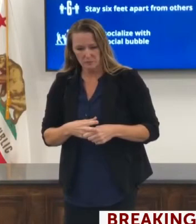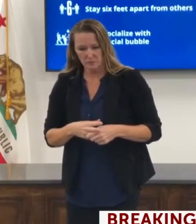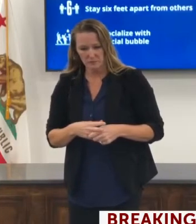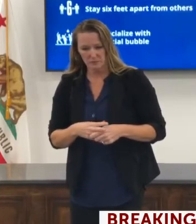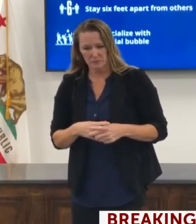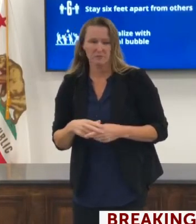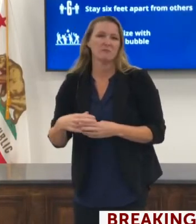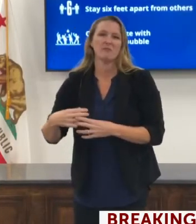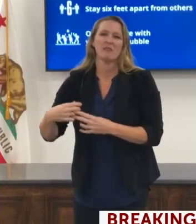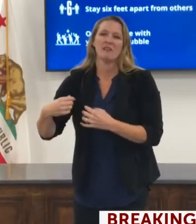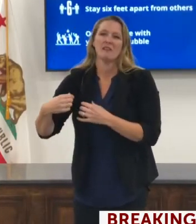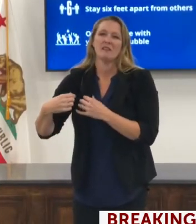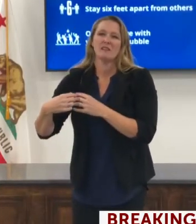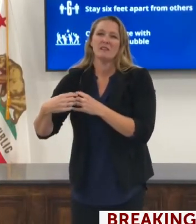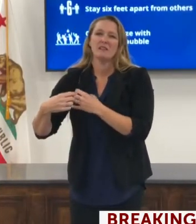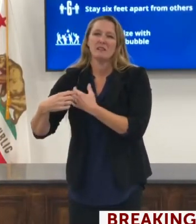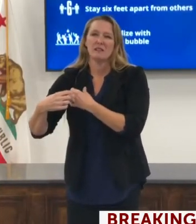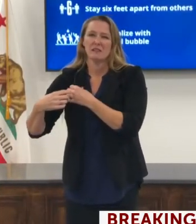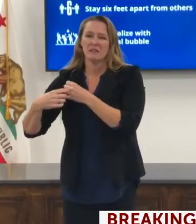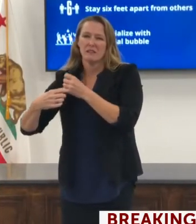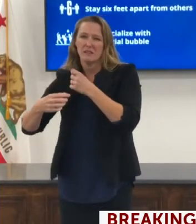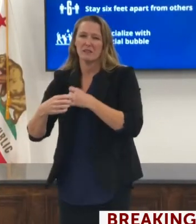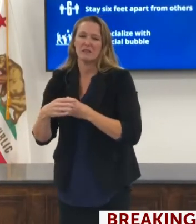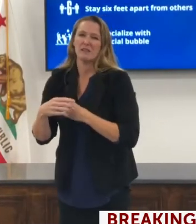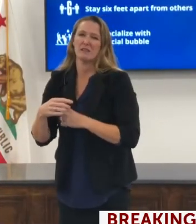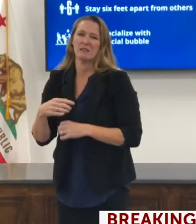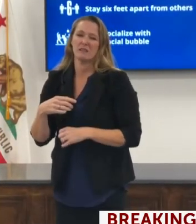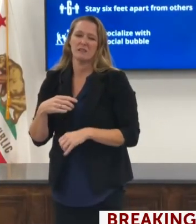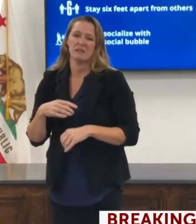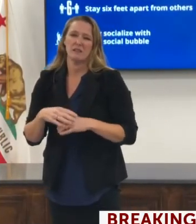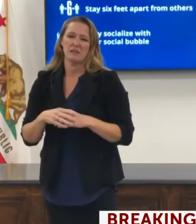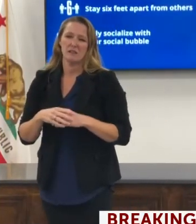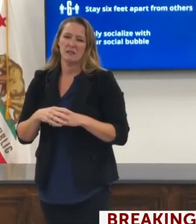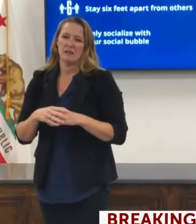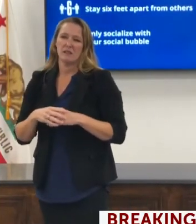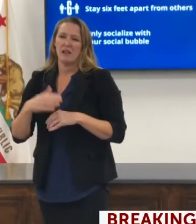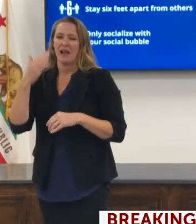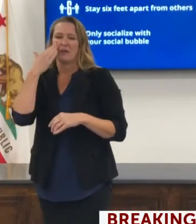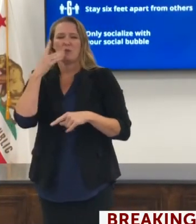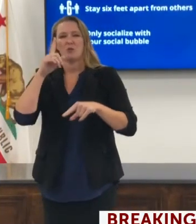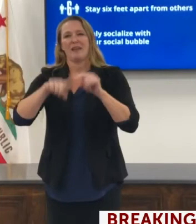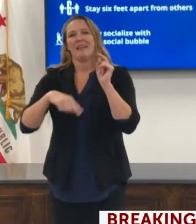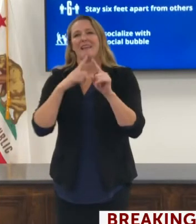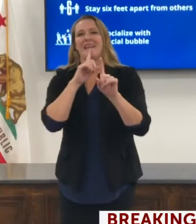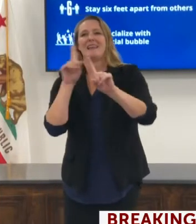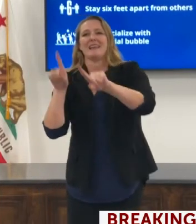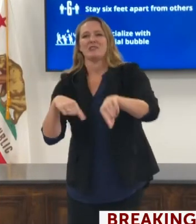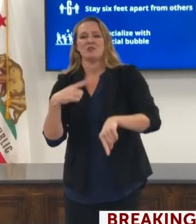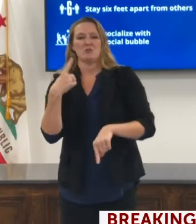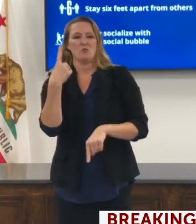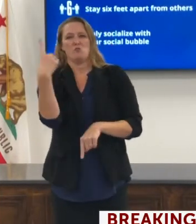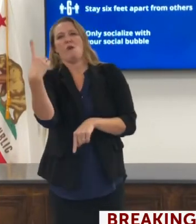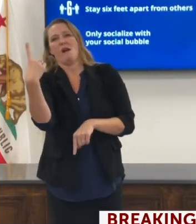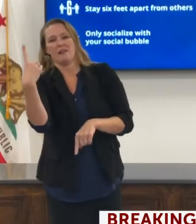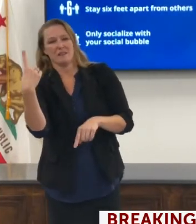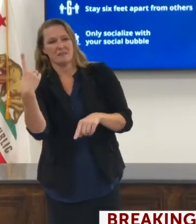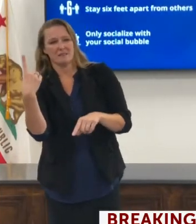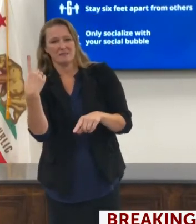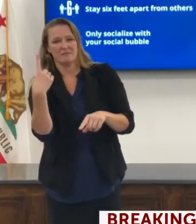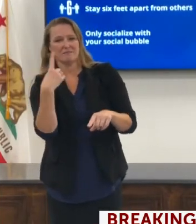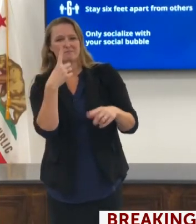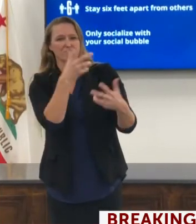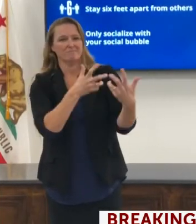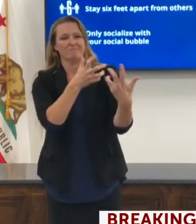And I know this is kind of impossible to answer. No, it's not one size fits all, but I know parents are just eager. There's so many different school districts. A